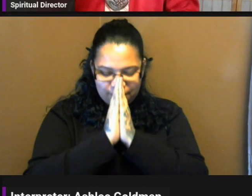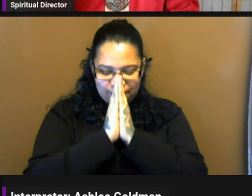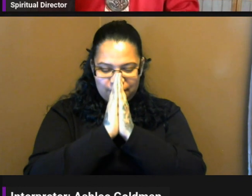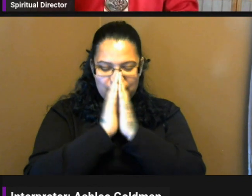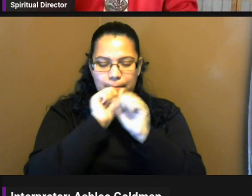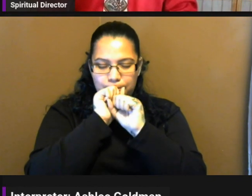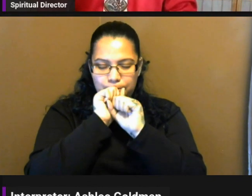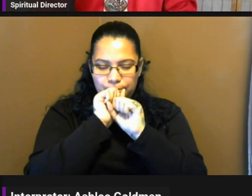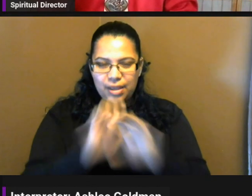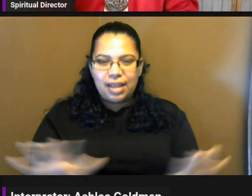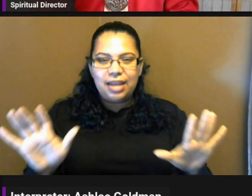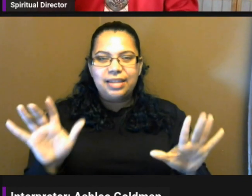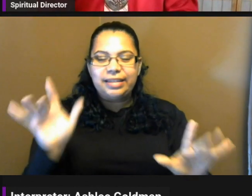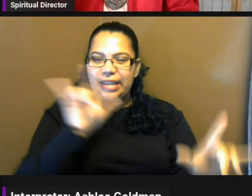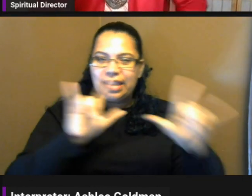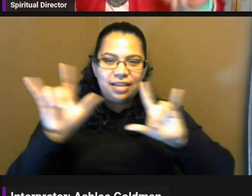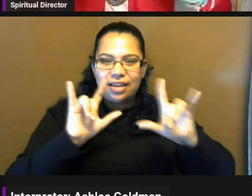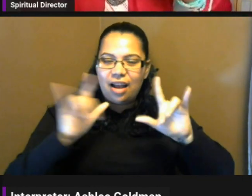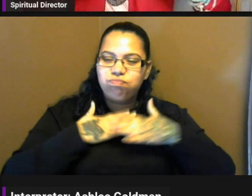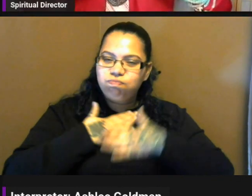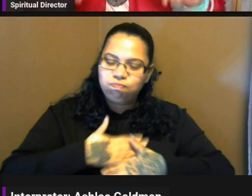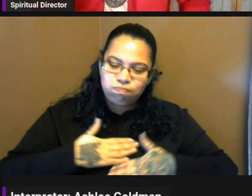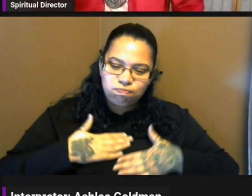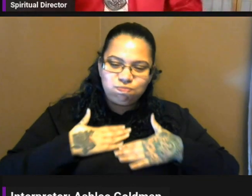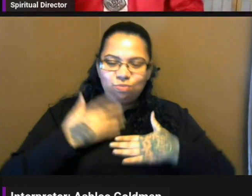Namaste, blessings, much love and appreciation.